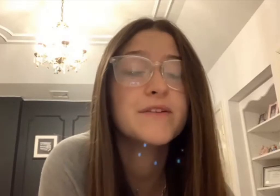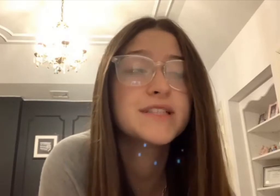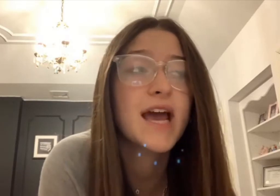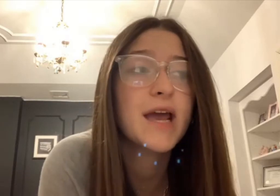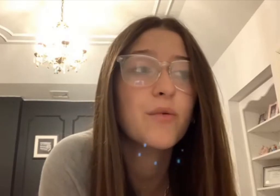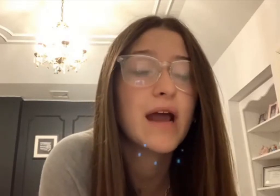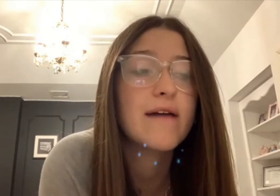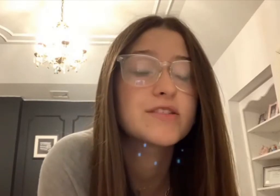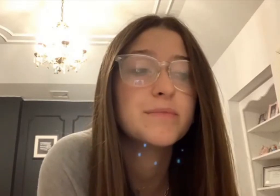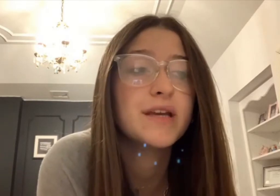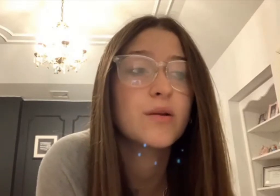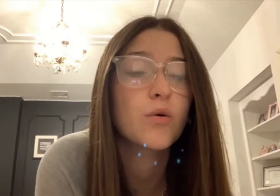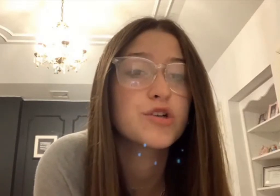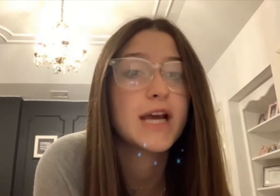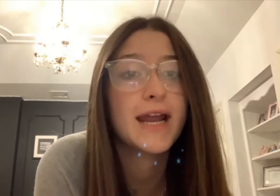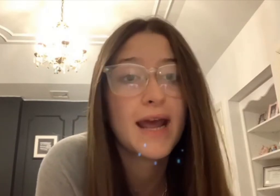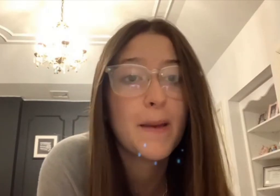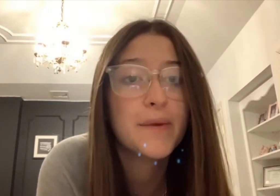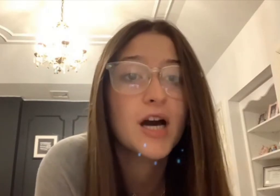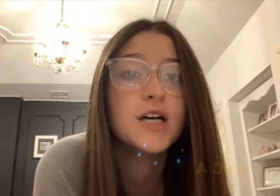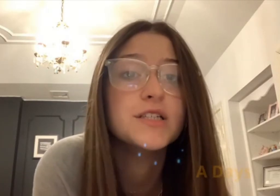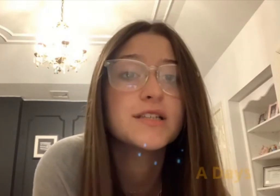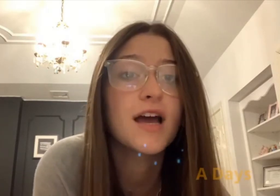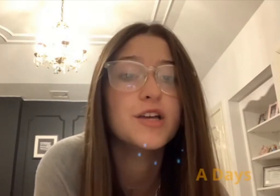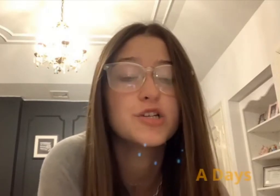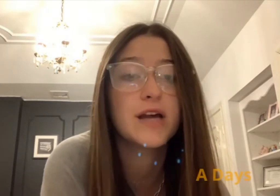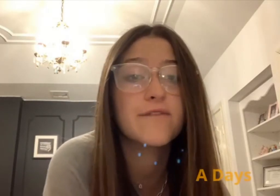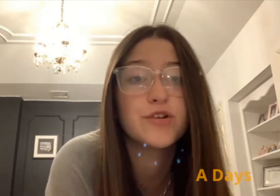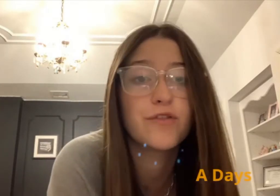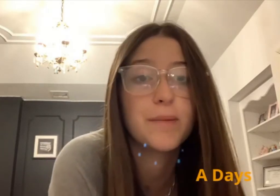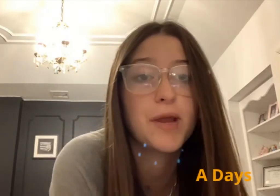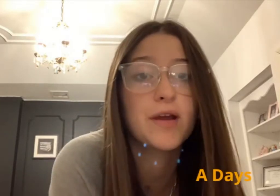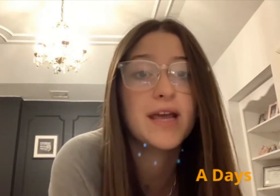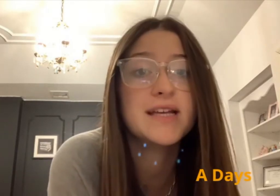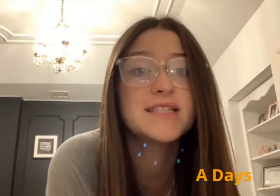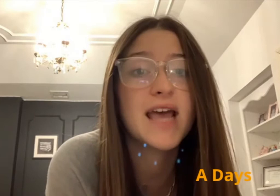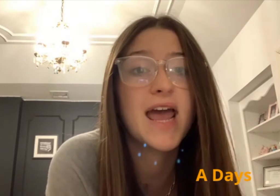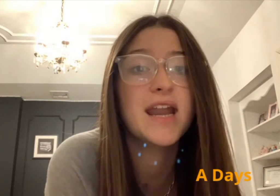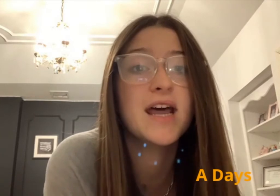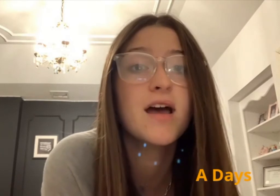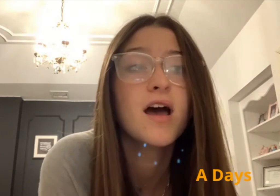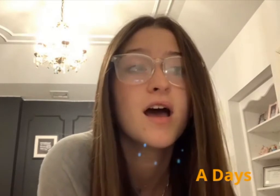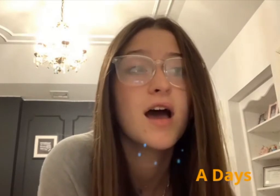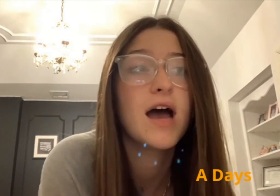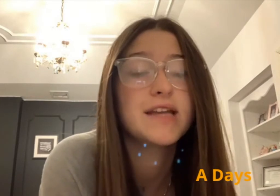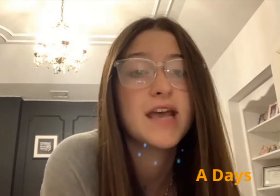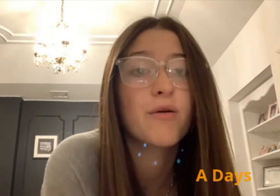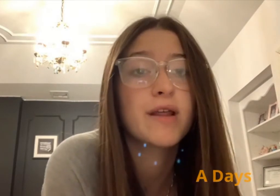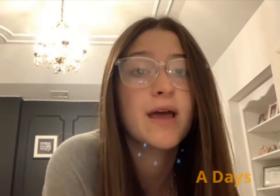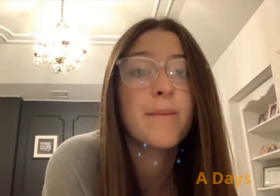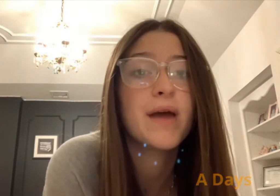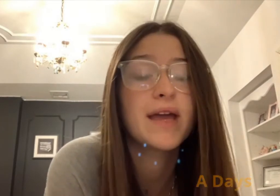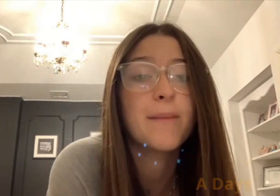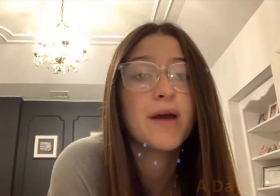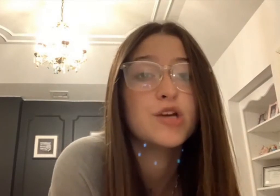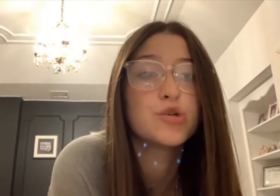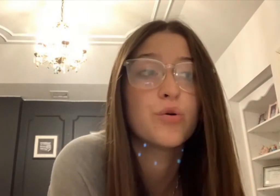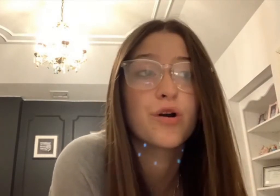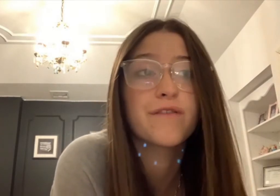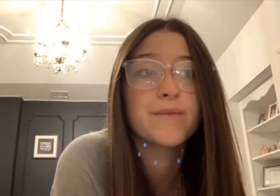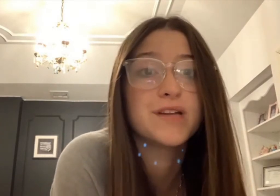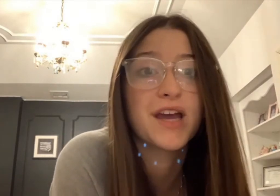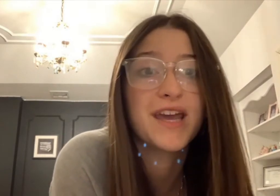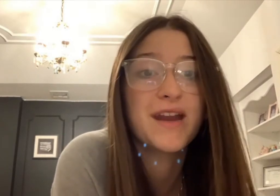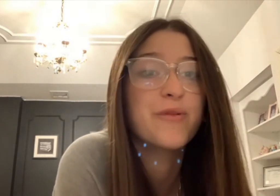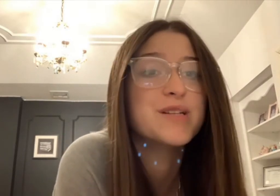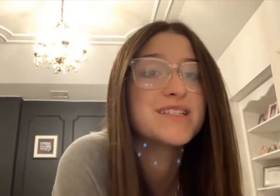My favorite day would have to be an orange A day because I usually have 2 free periods and I take one of them and get my usual